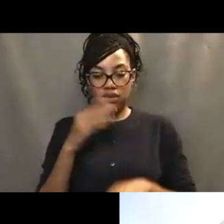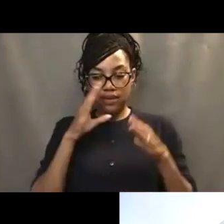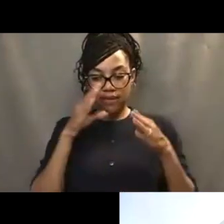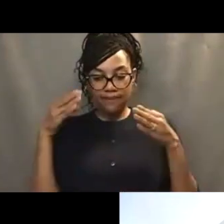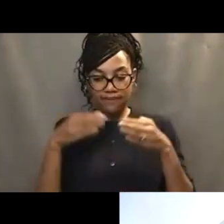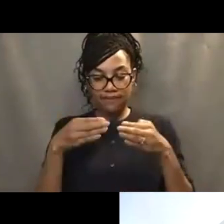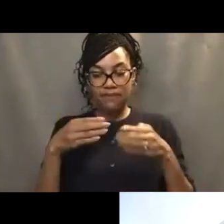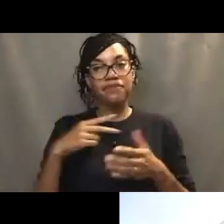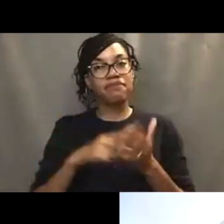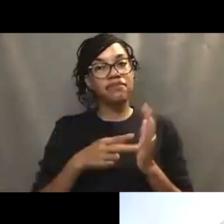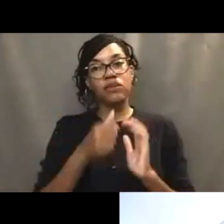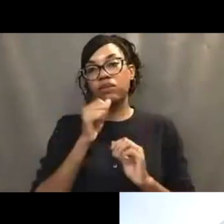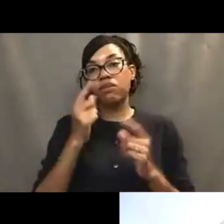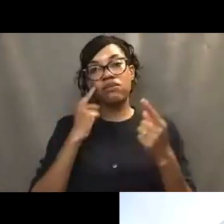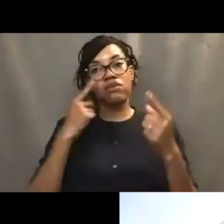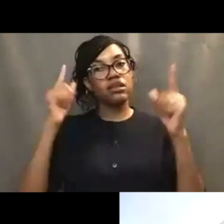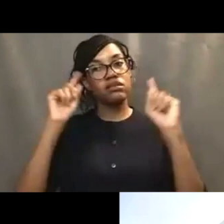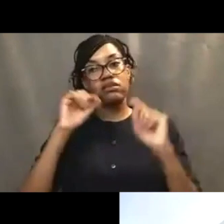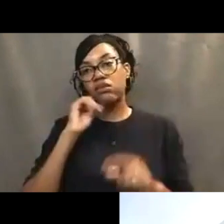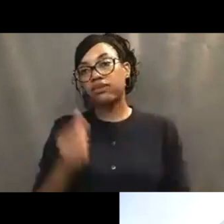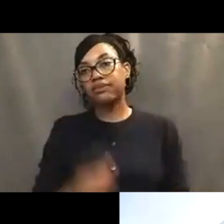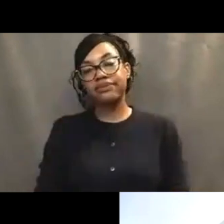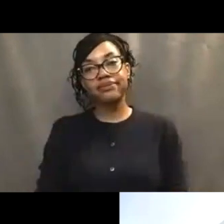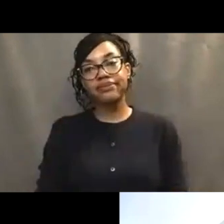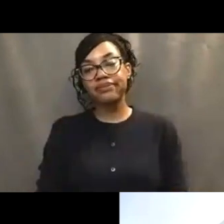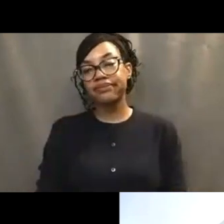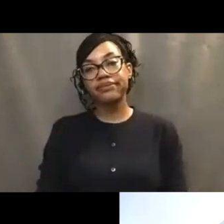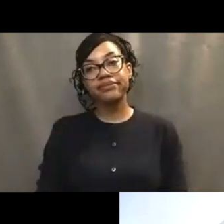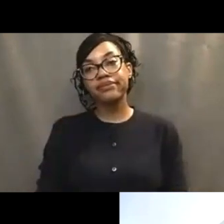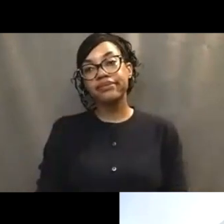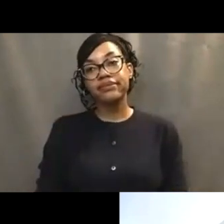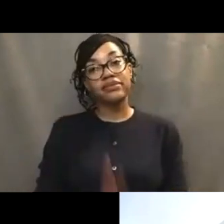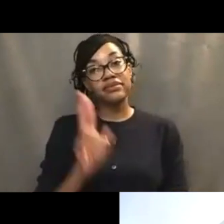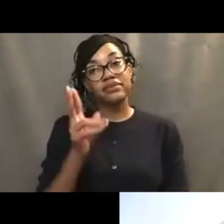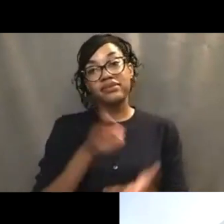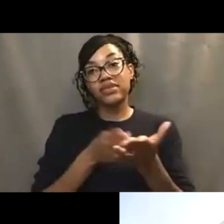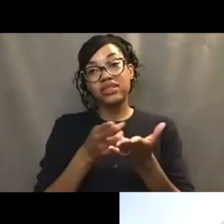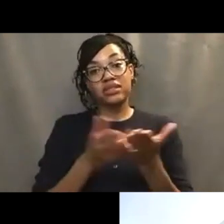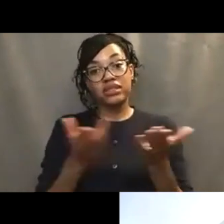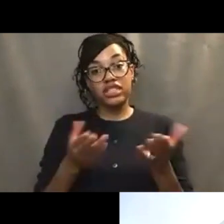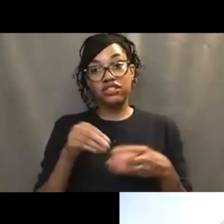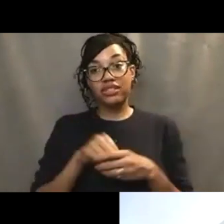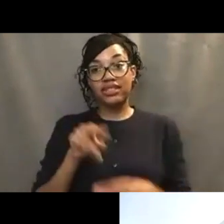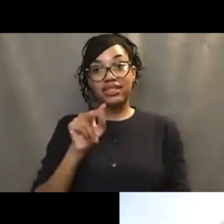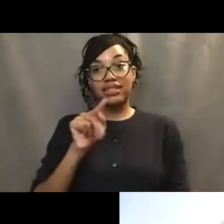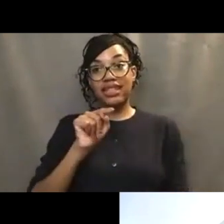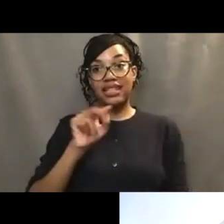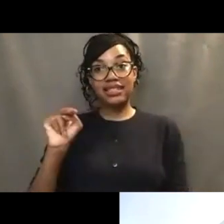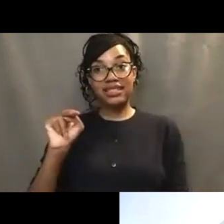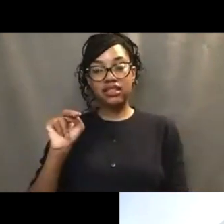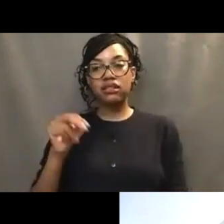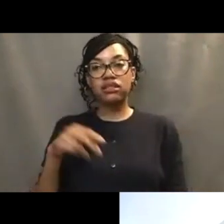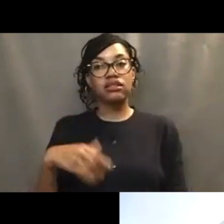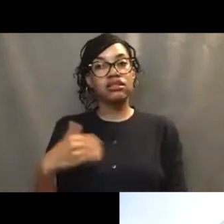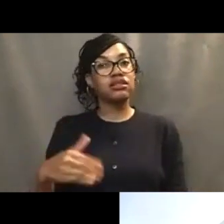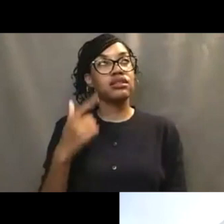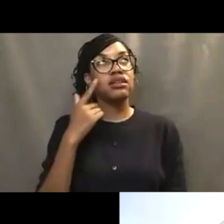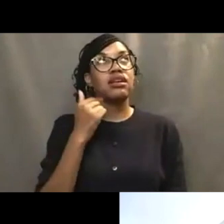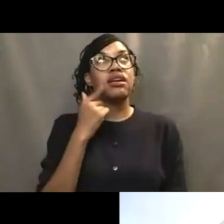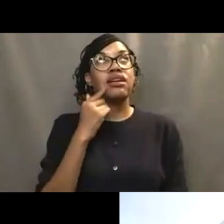this storm. I'm just going to be honest with you. Down here in Tennessee, it is